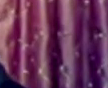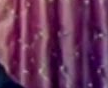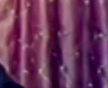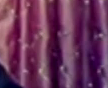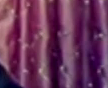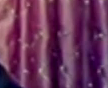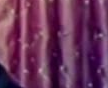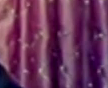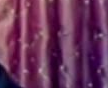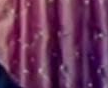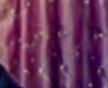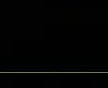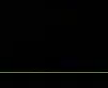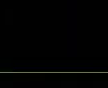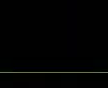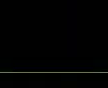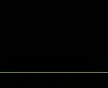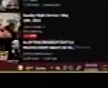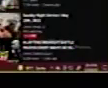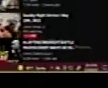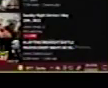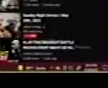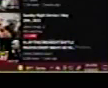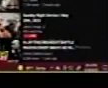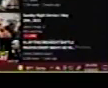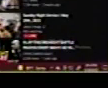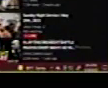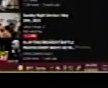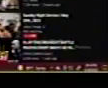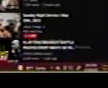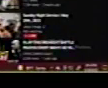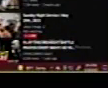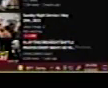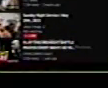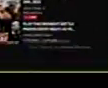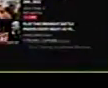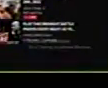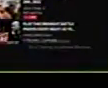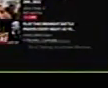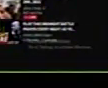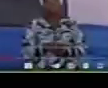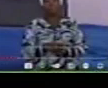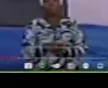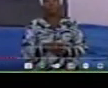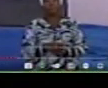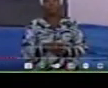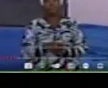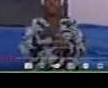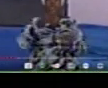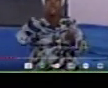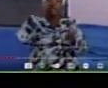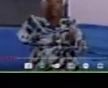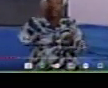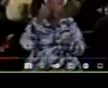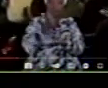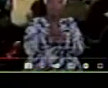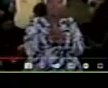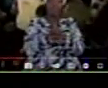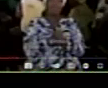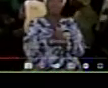go, you say, no, I don't want them to go fasting. I also want to feed them. Amen.